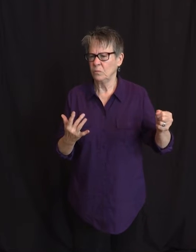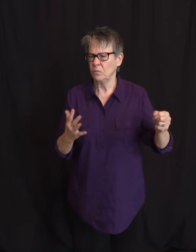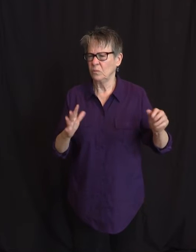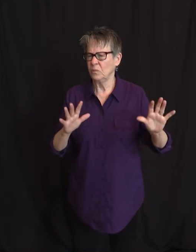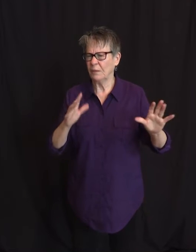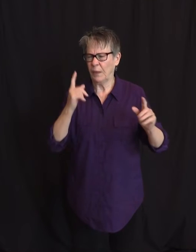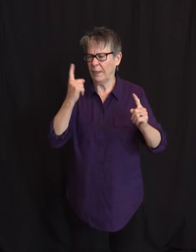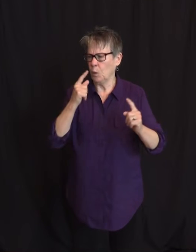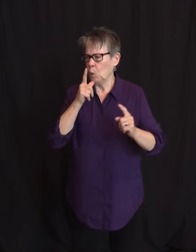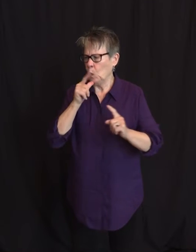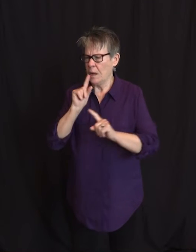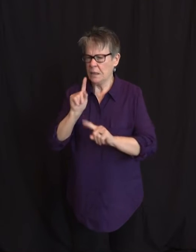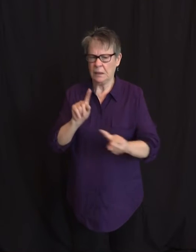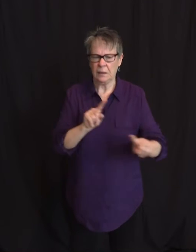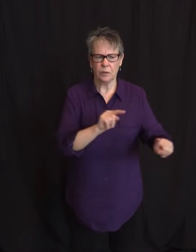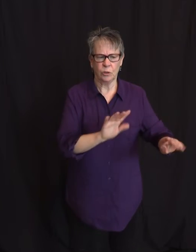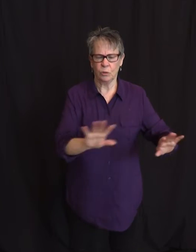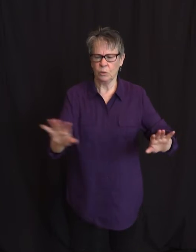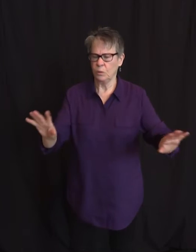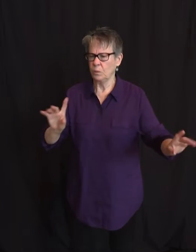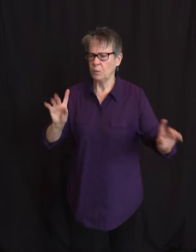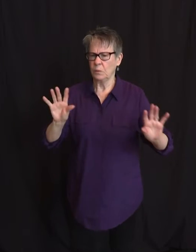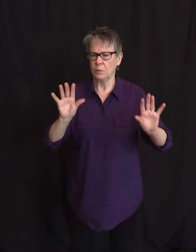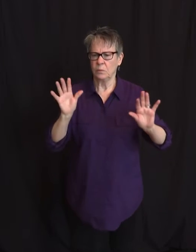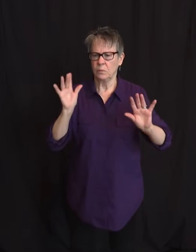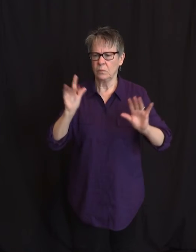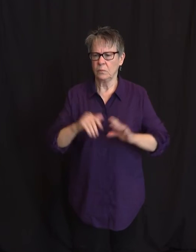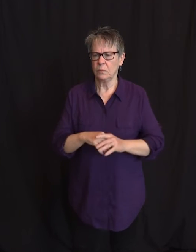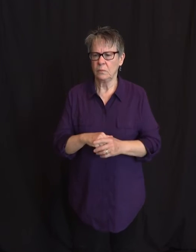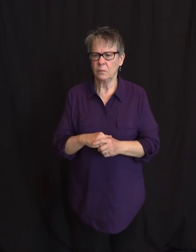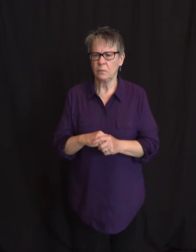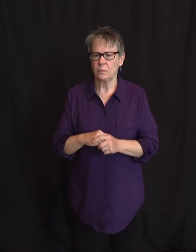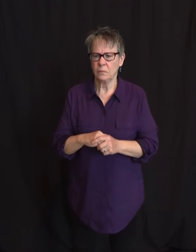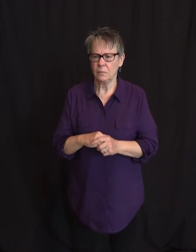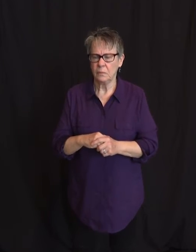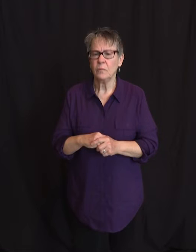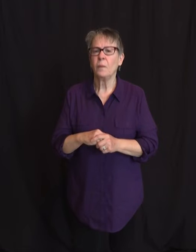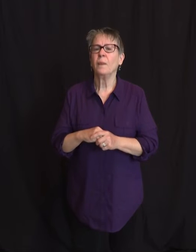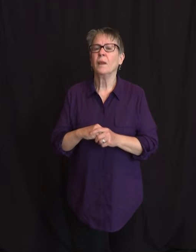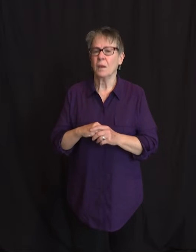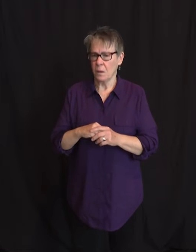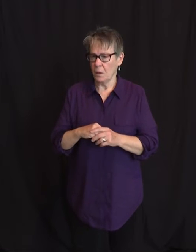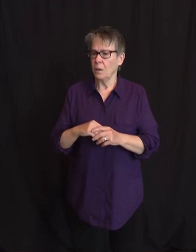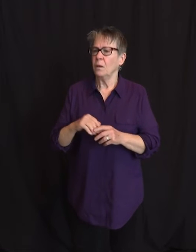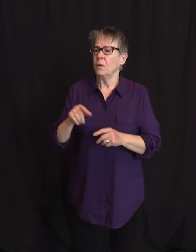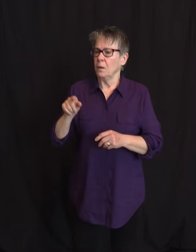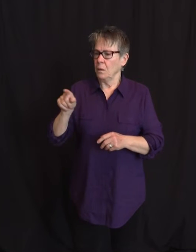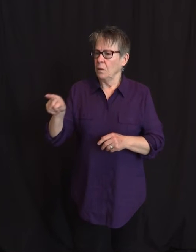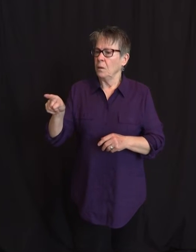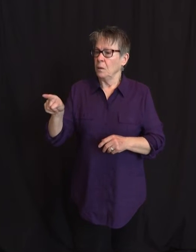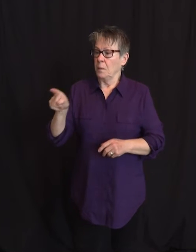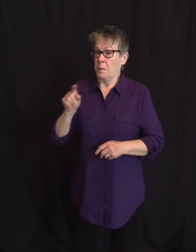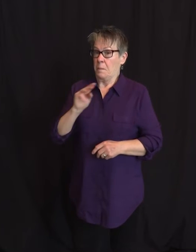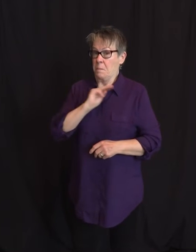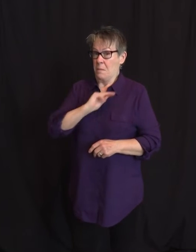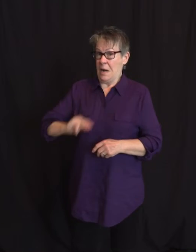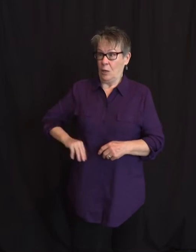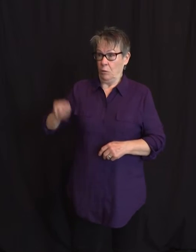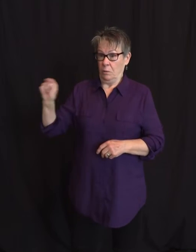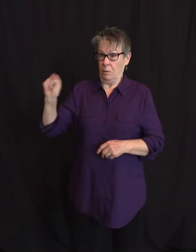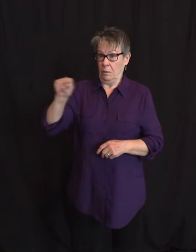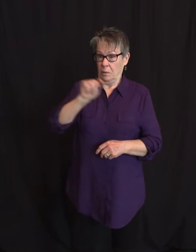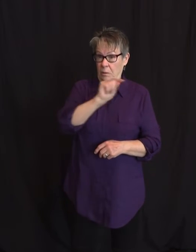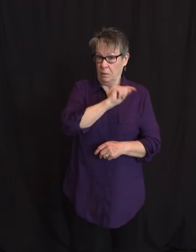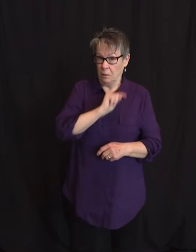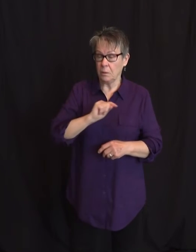exchange earlier today. We gave mayors the ability to manage their own parks, openings and closings. So